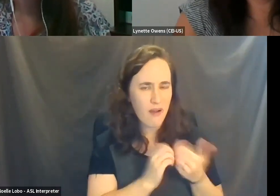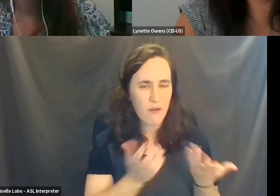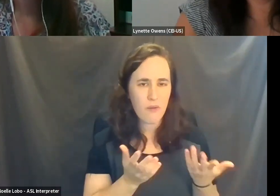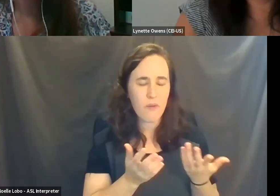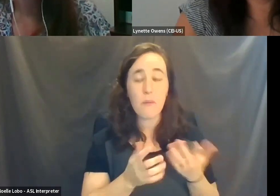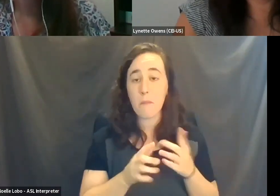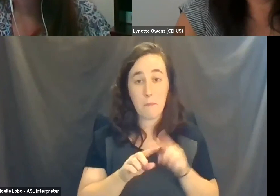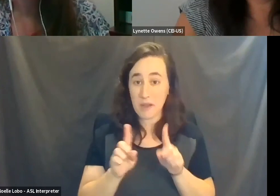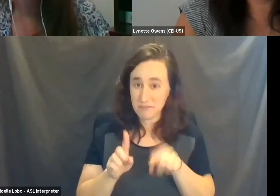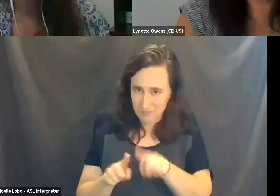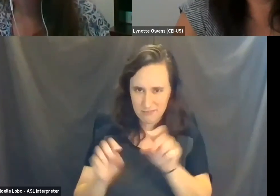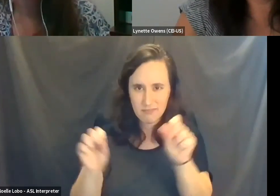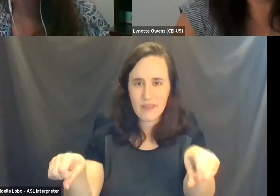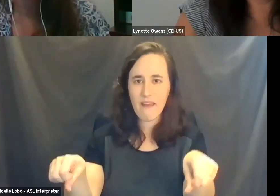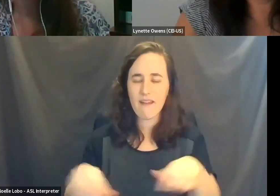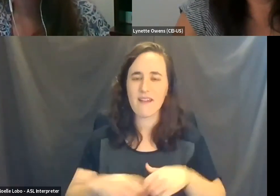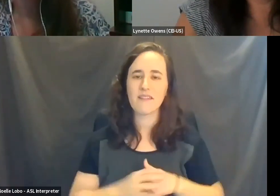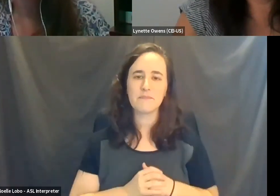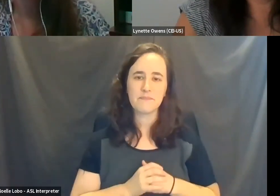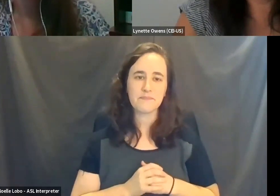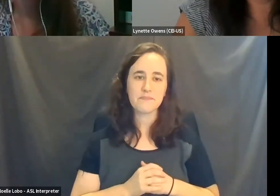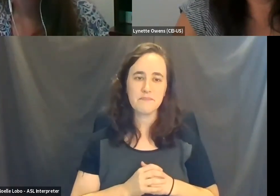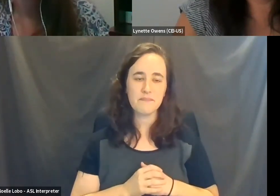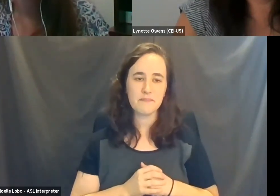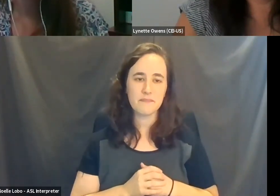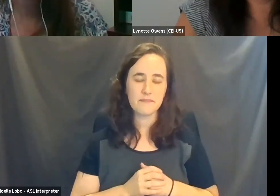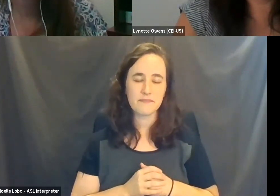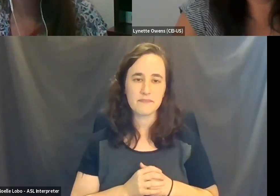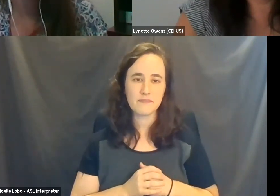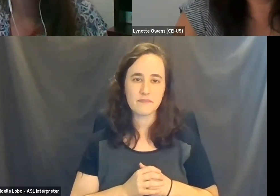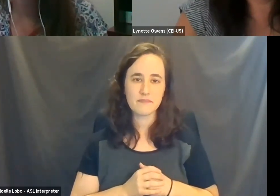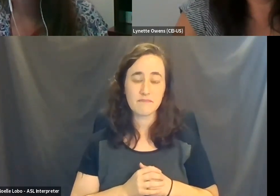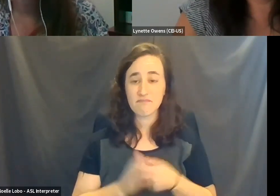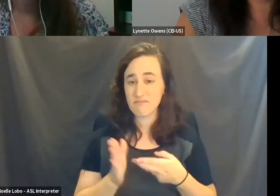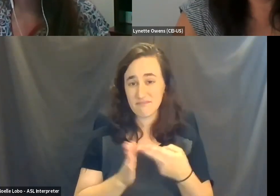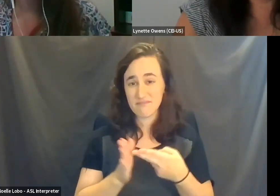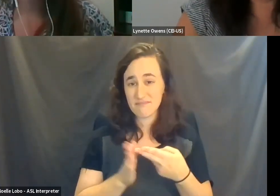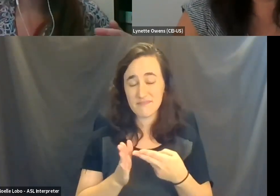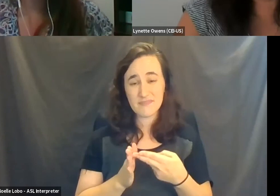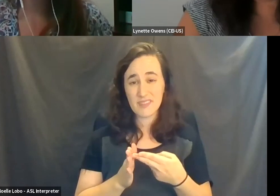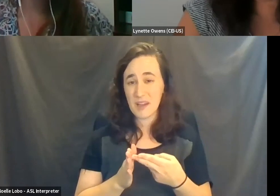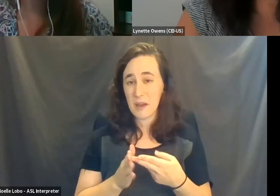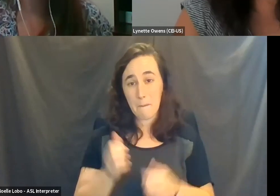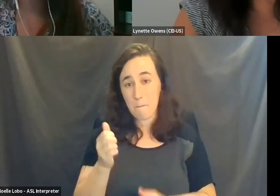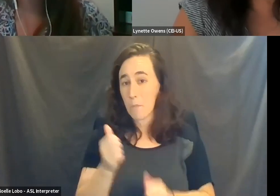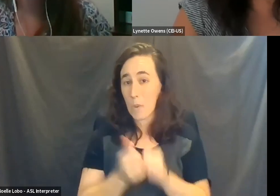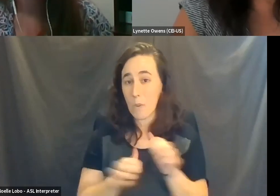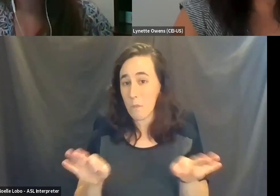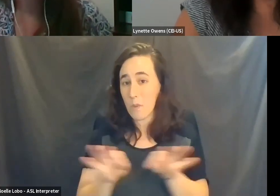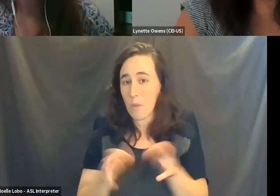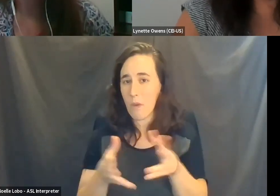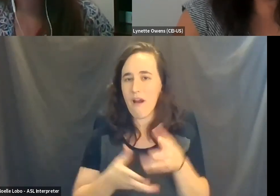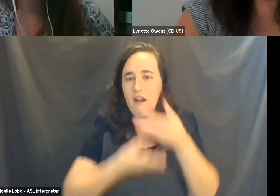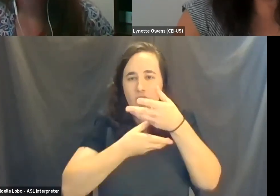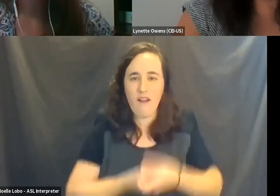but they can. And a lot of it is just, honestly, it's confidence. So I feel like a lot of my job was